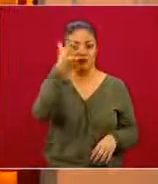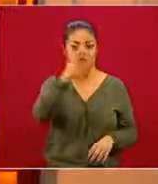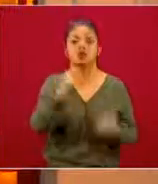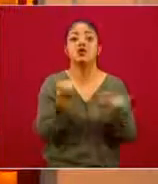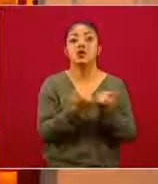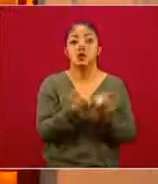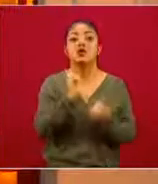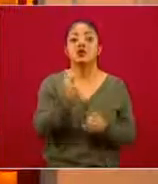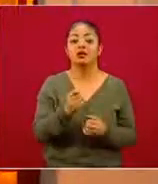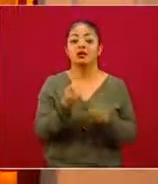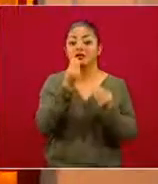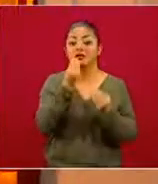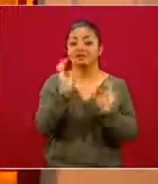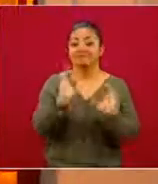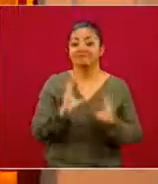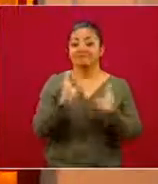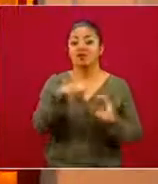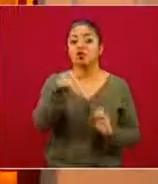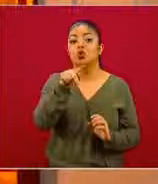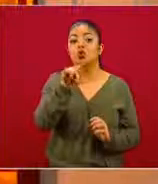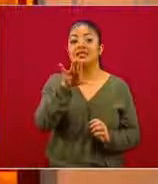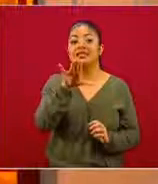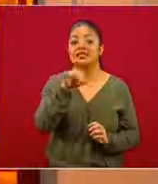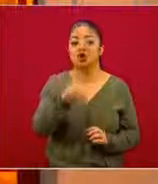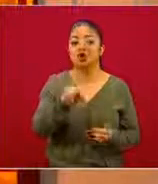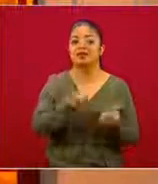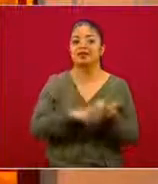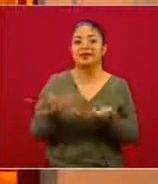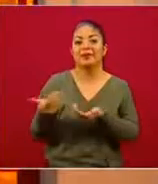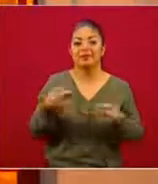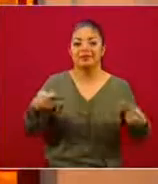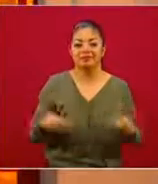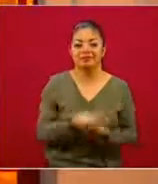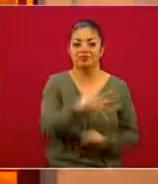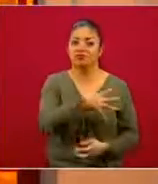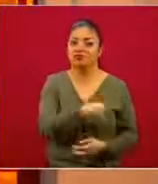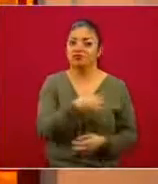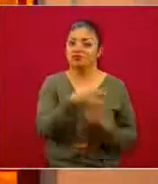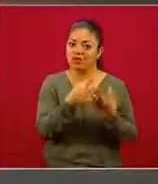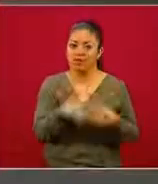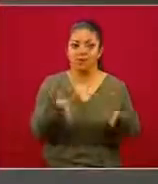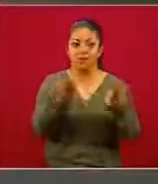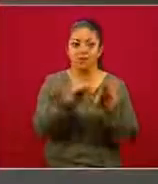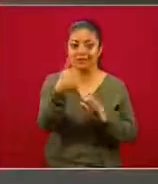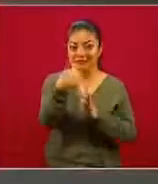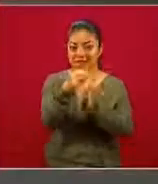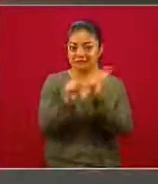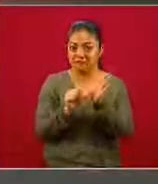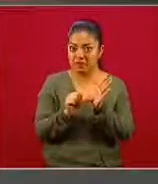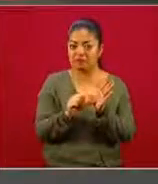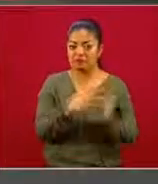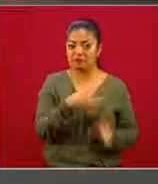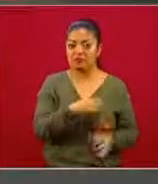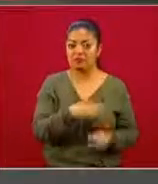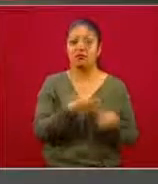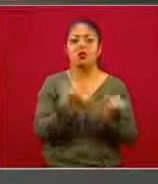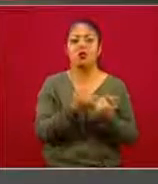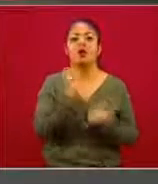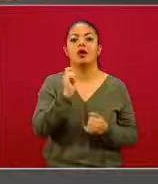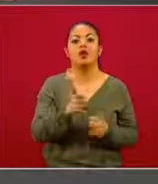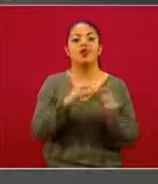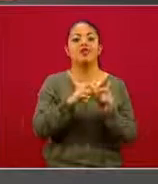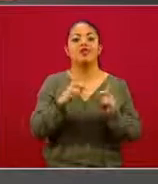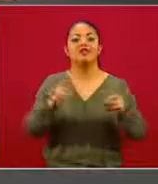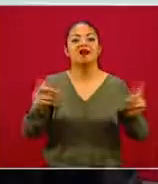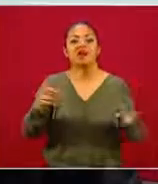Neonatal screening has a big impact on their future. Nutrition, especially for breastfeeding in the first